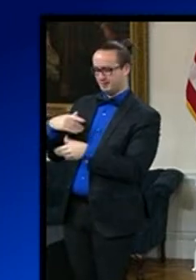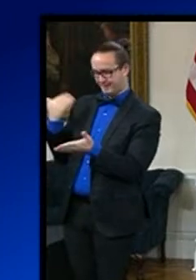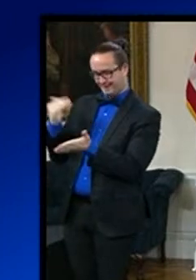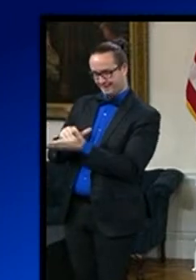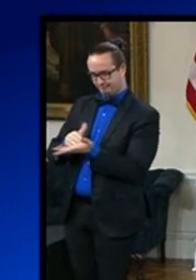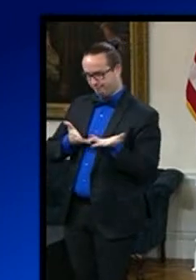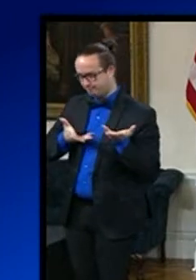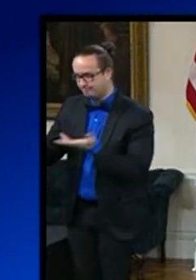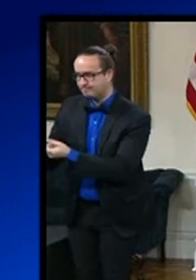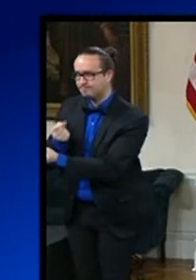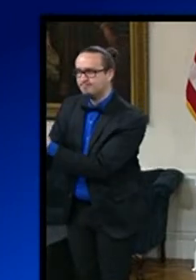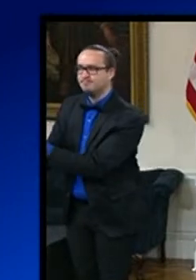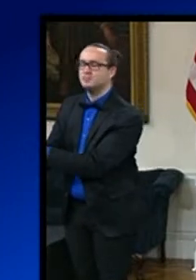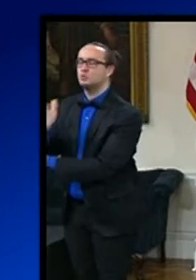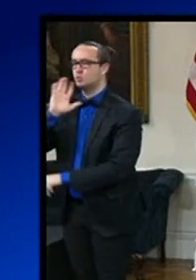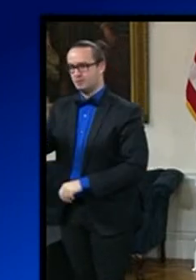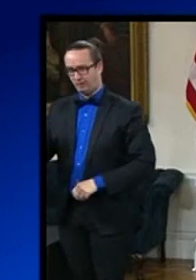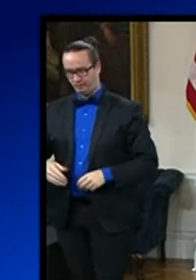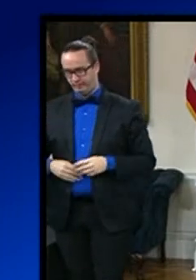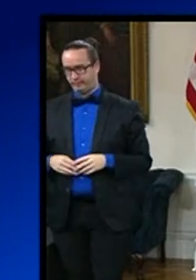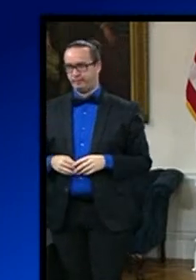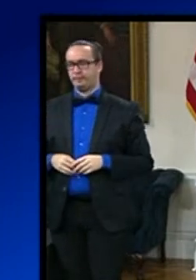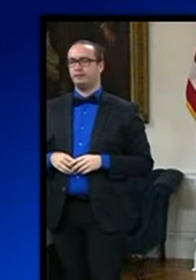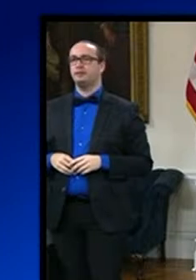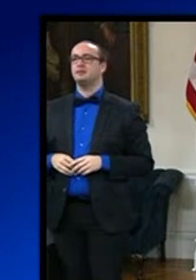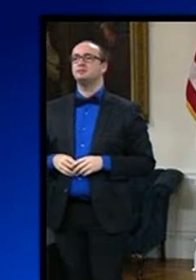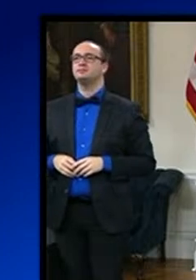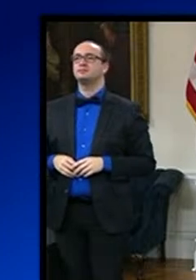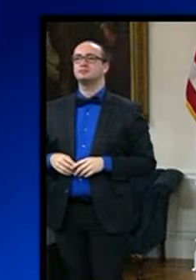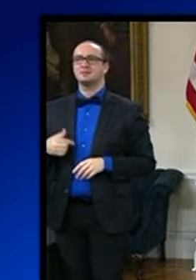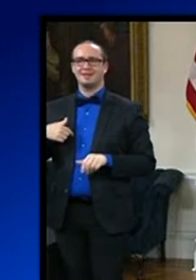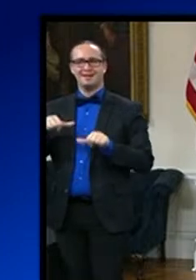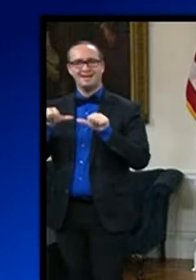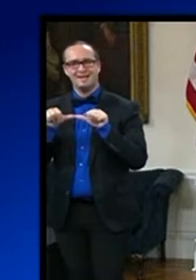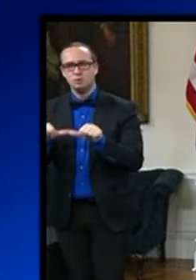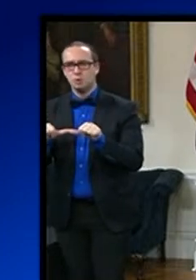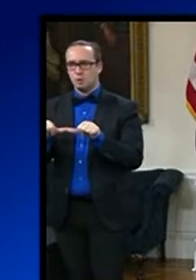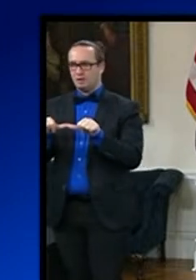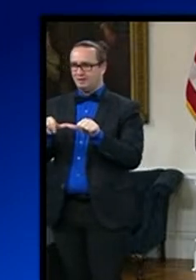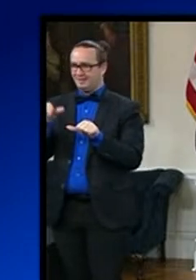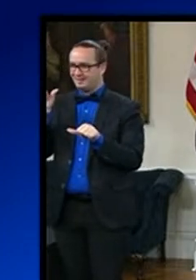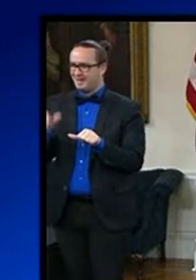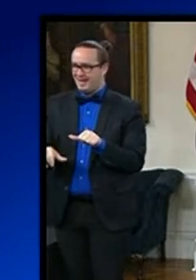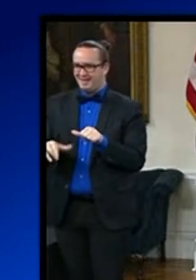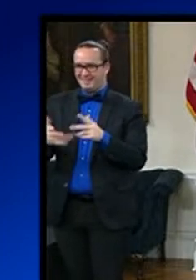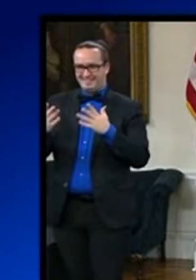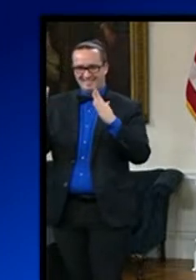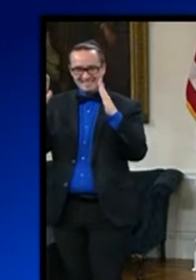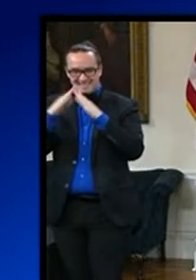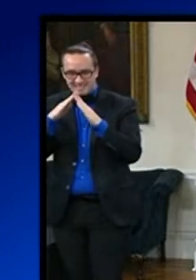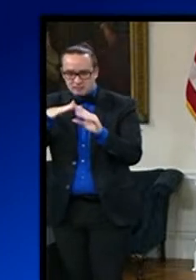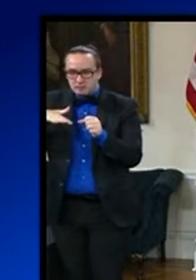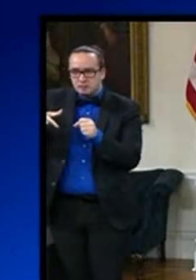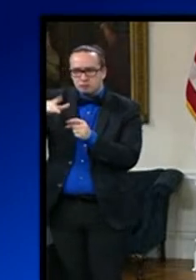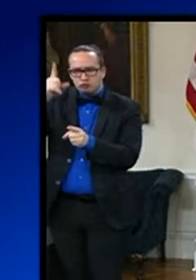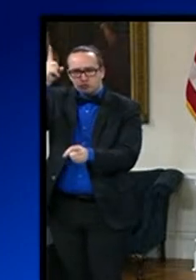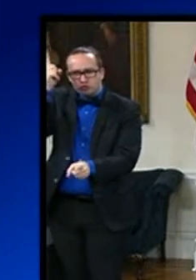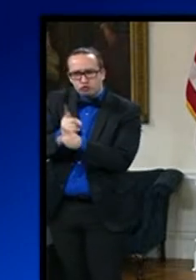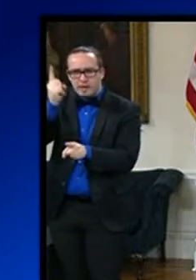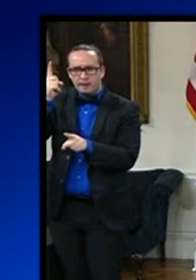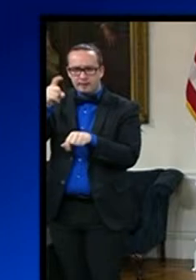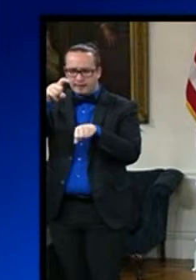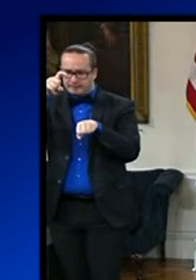are looking to expand this successful initiative located right in the right place in the right community at the right time.